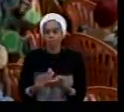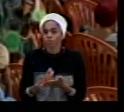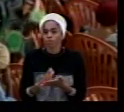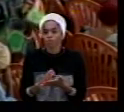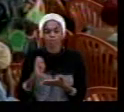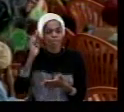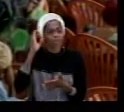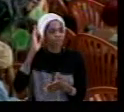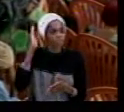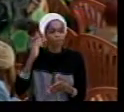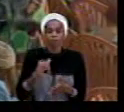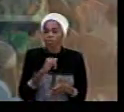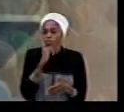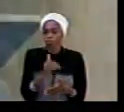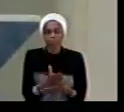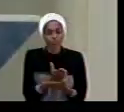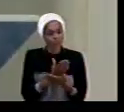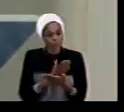will not fail.